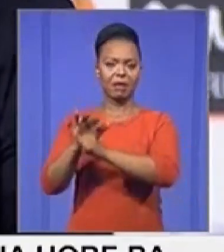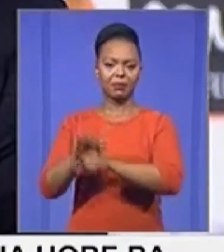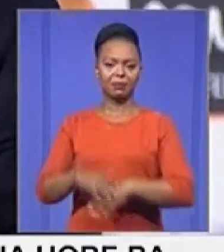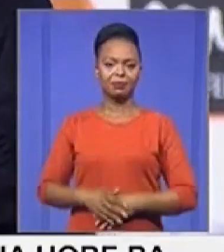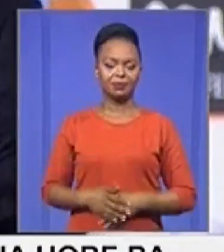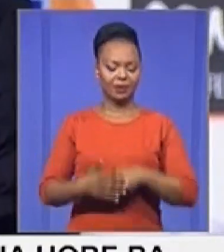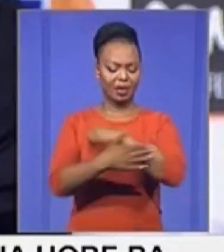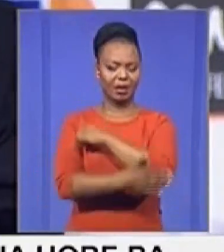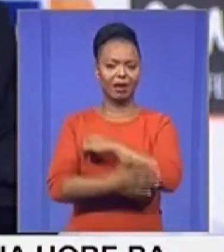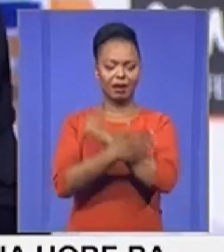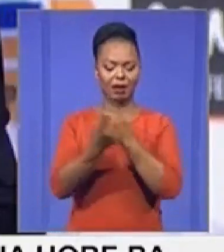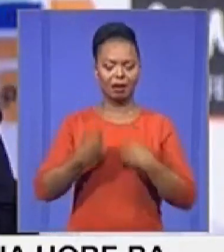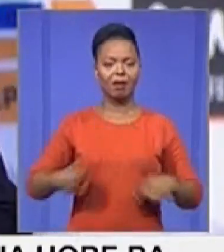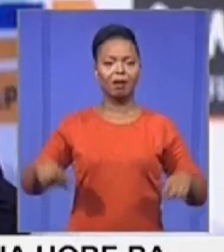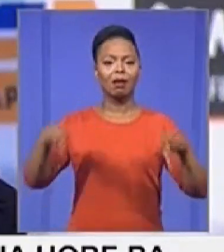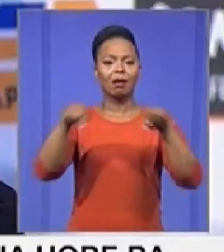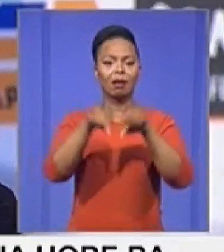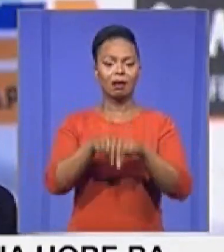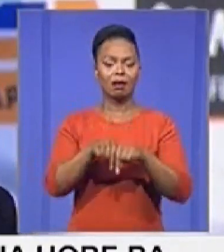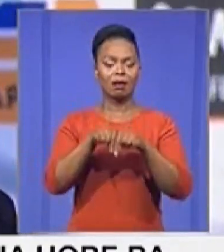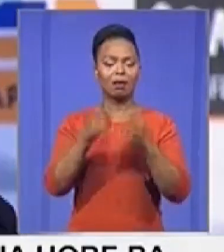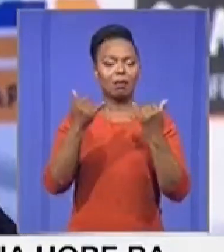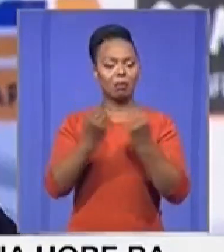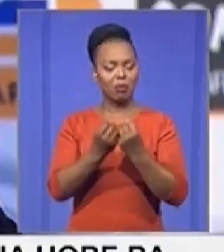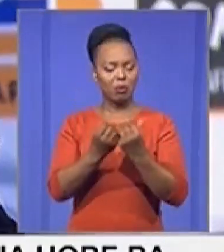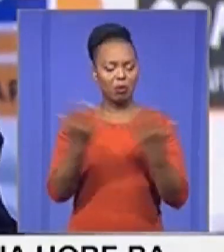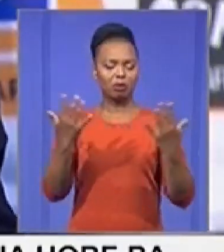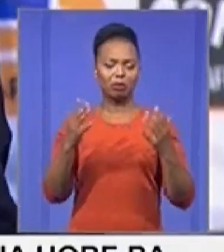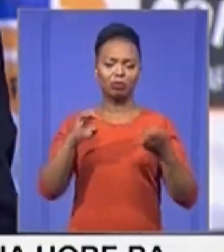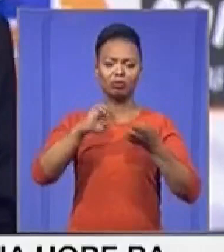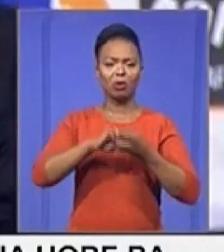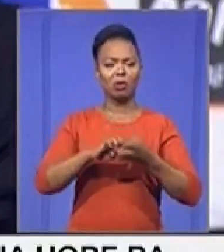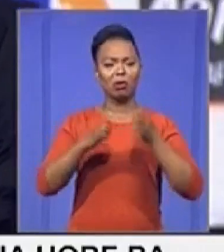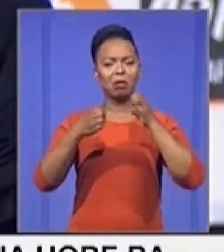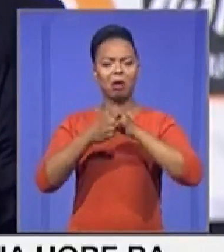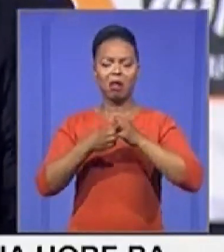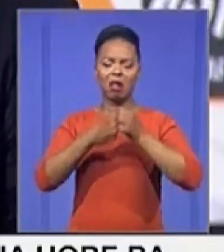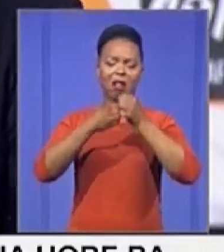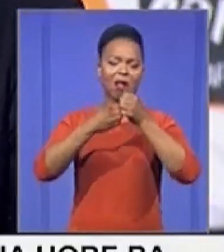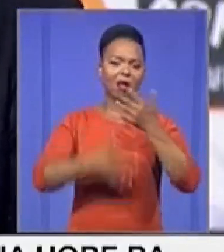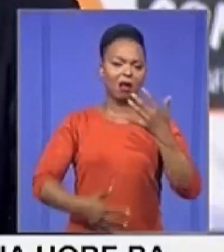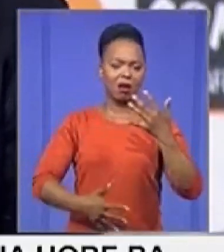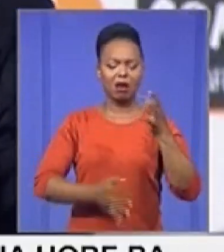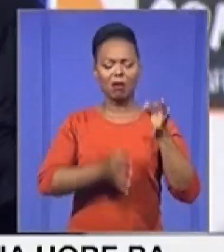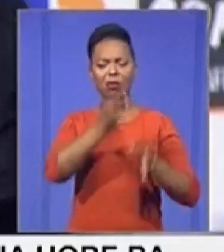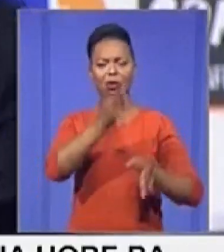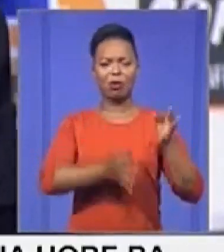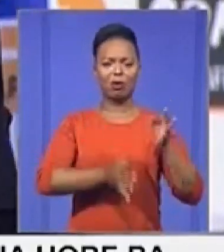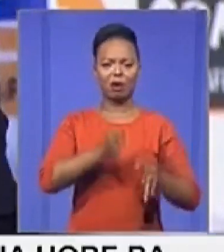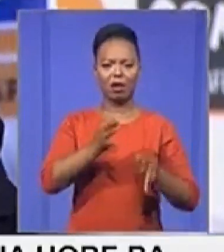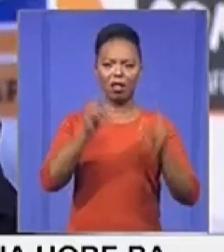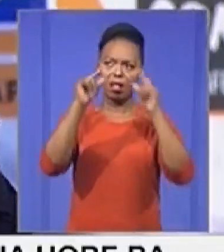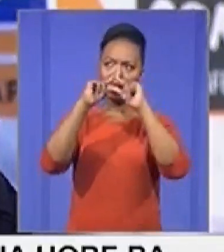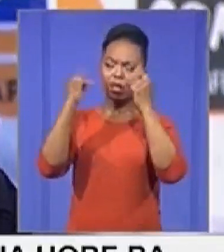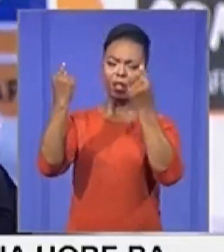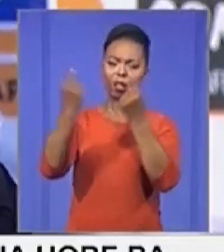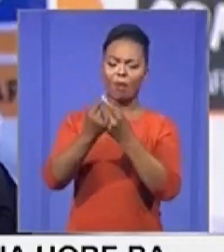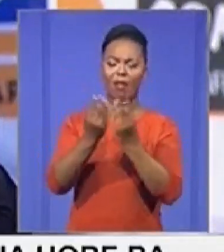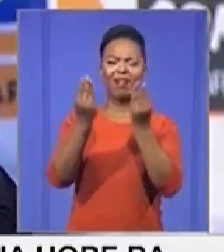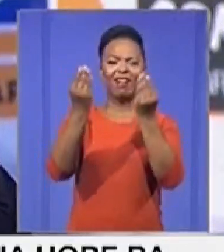been hit by a number of crises. Political, global,